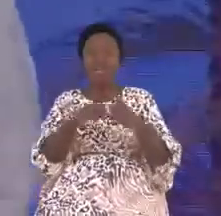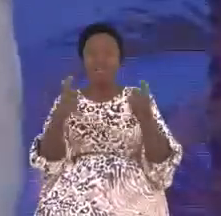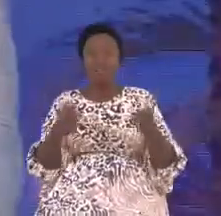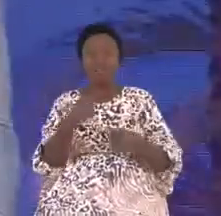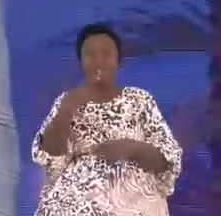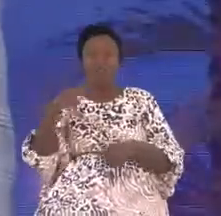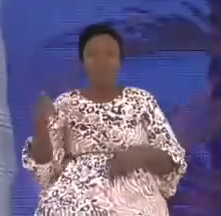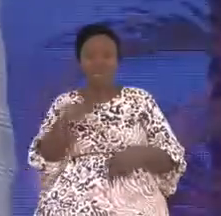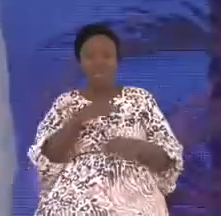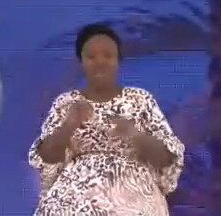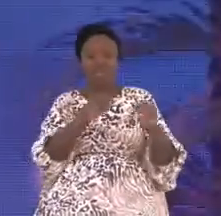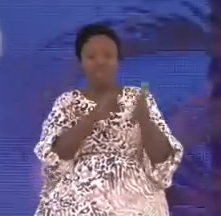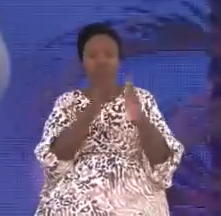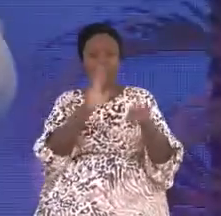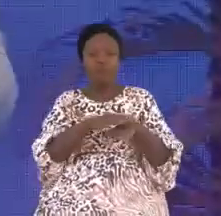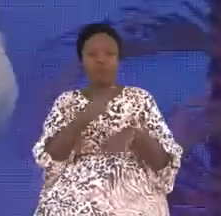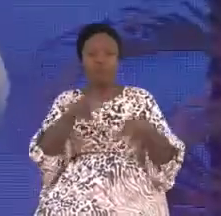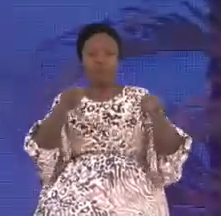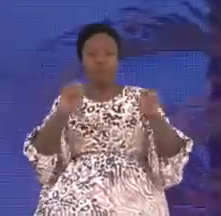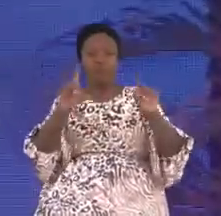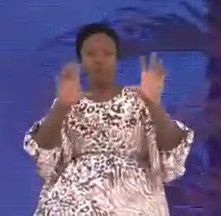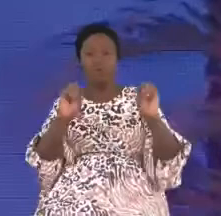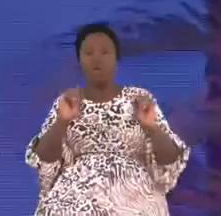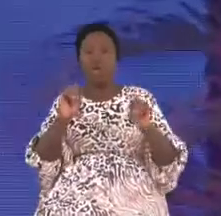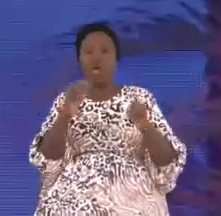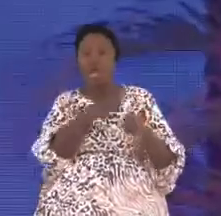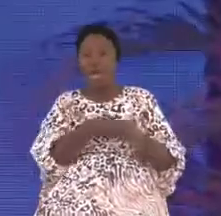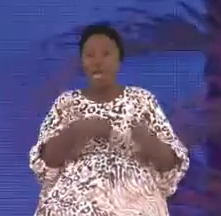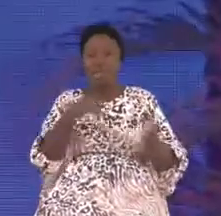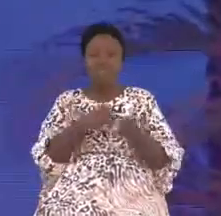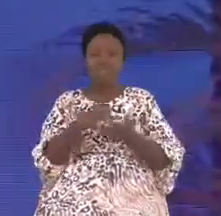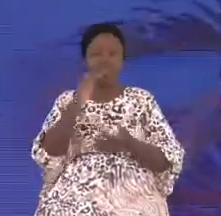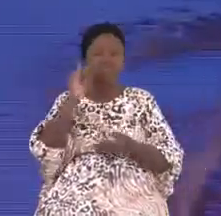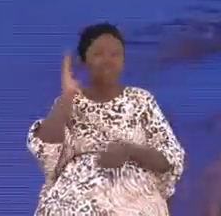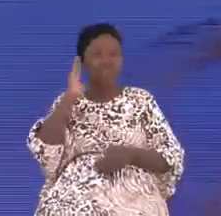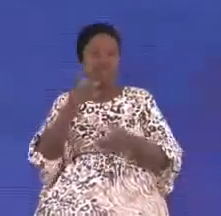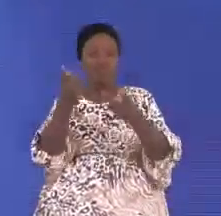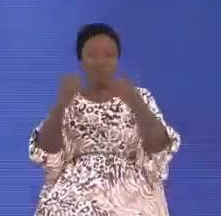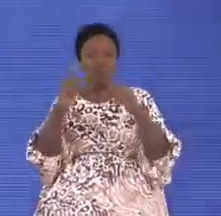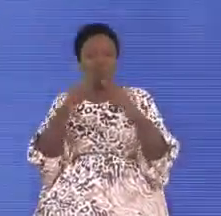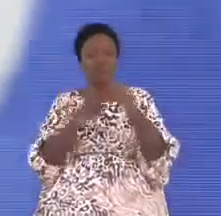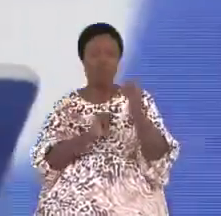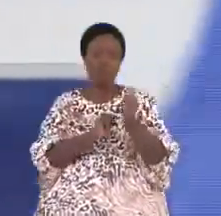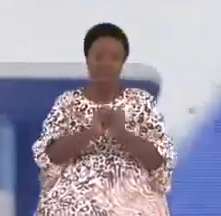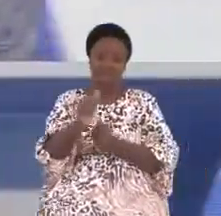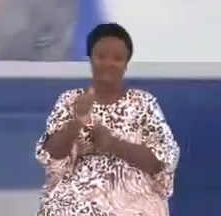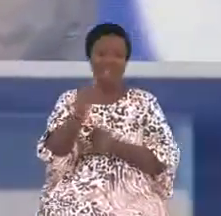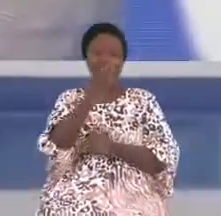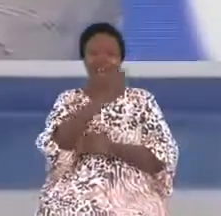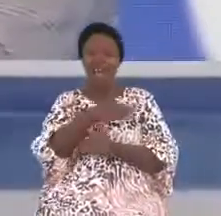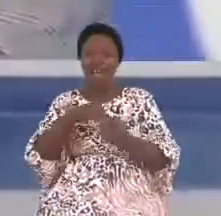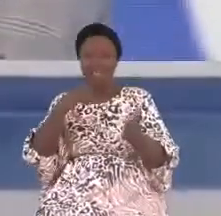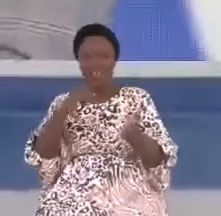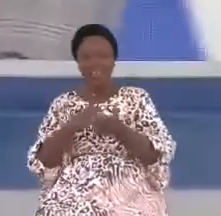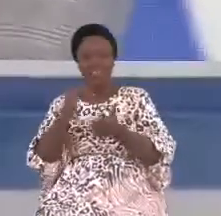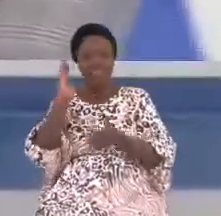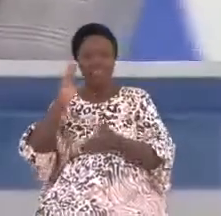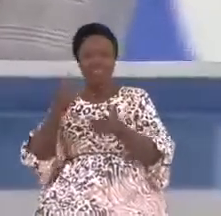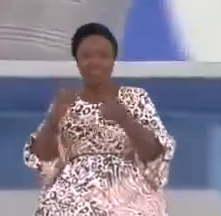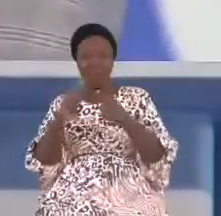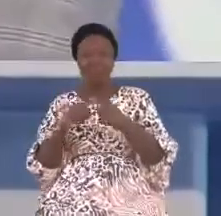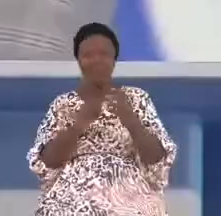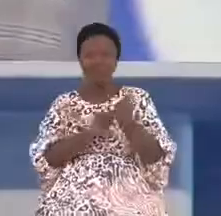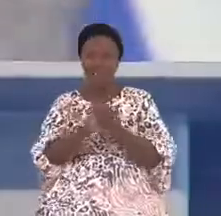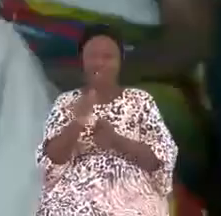it upon a poem and it shall come to pass and it shall come to